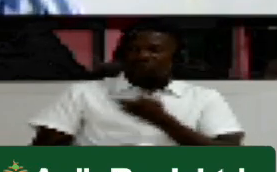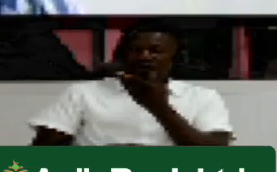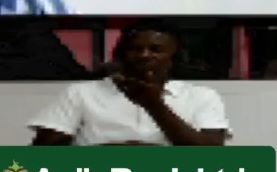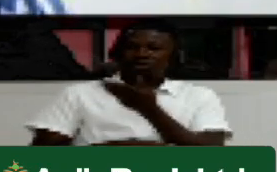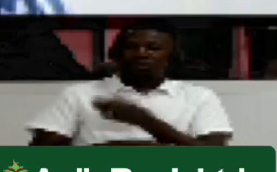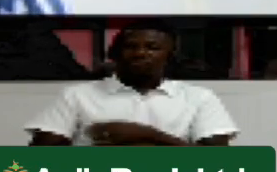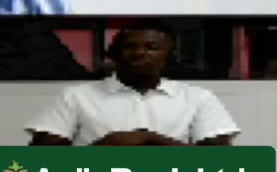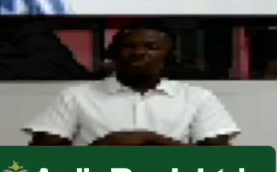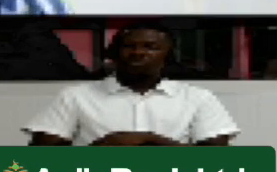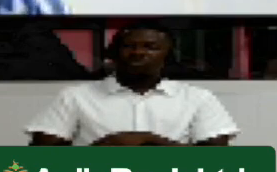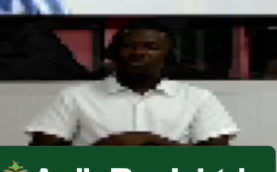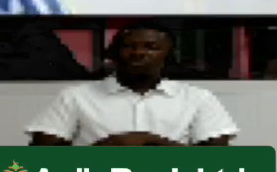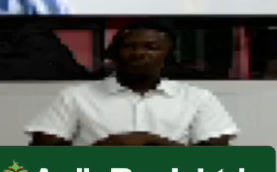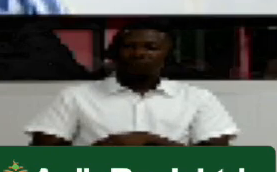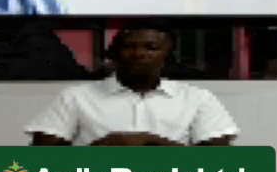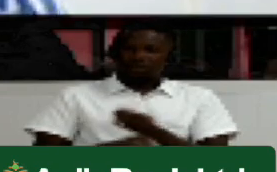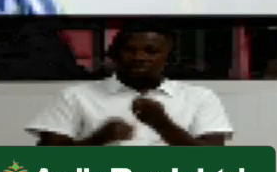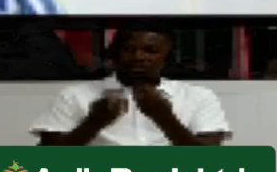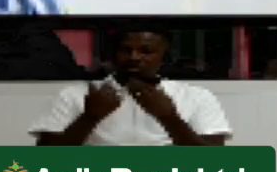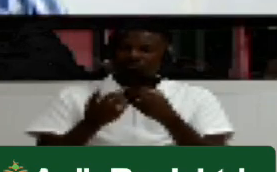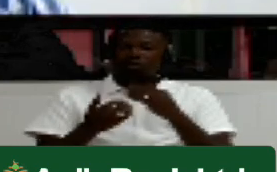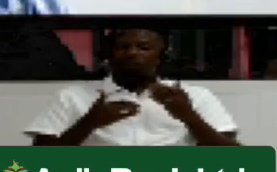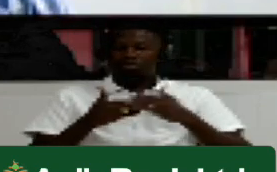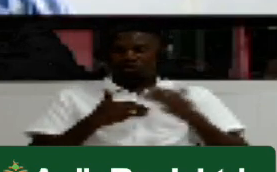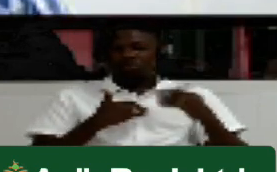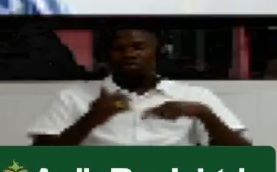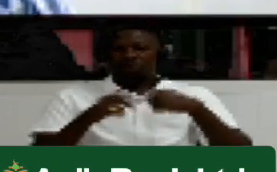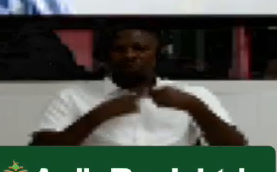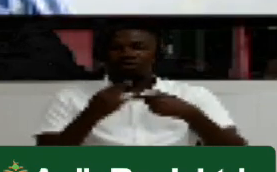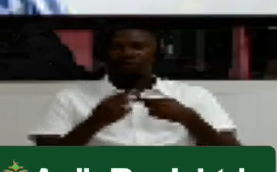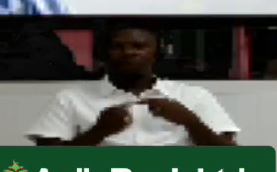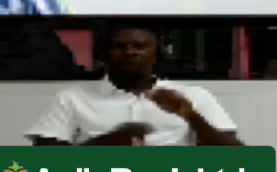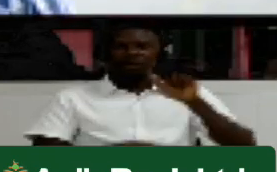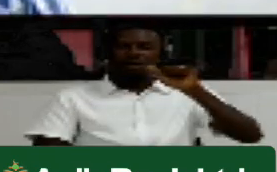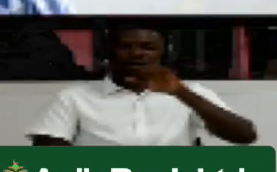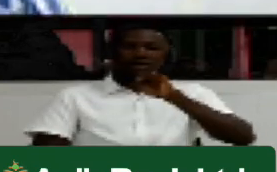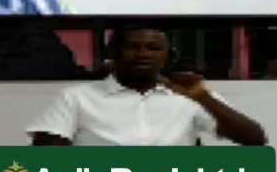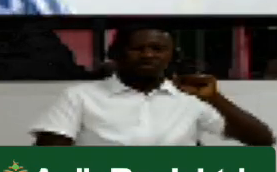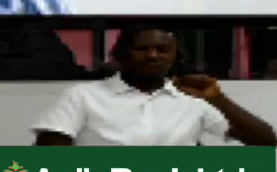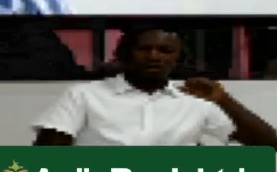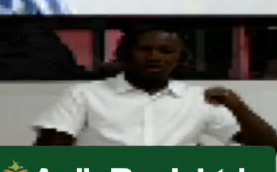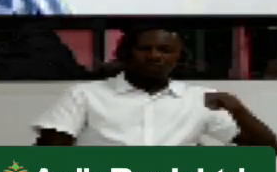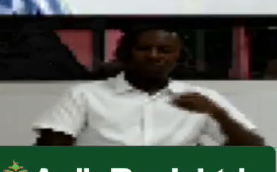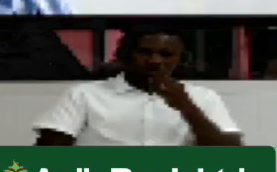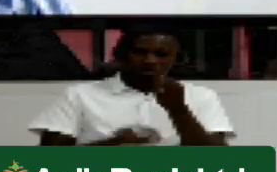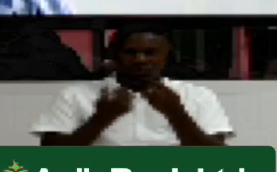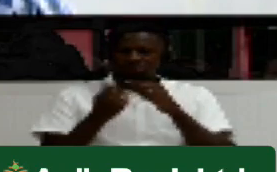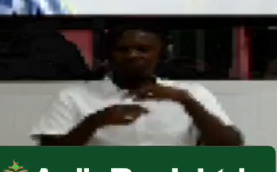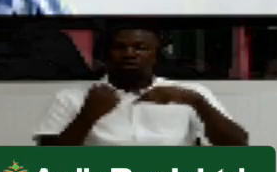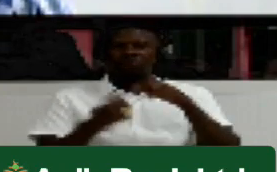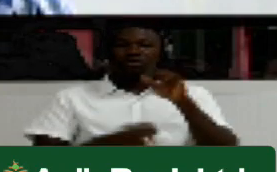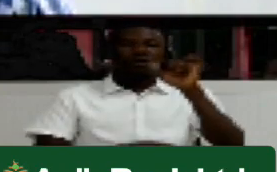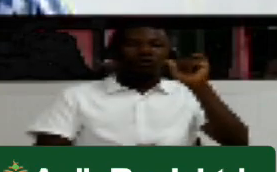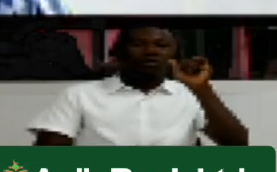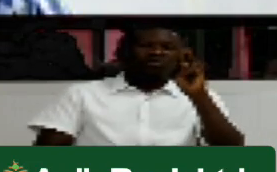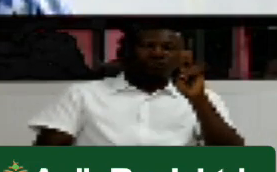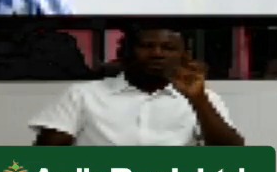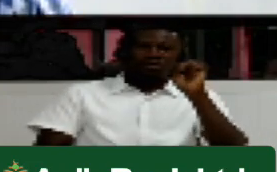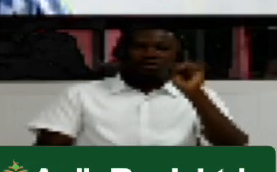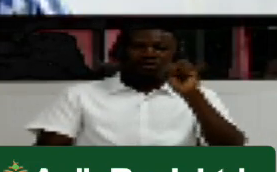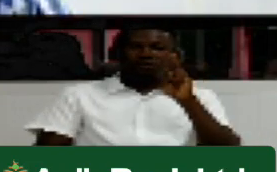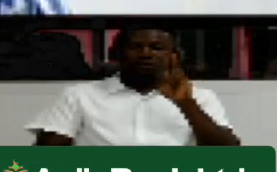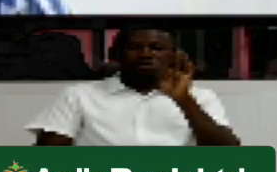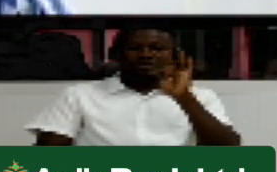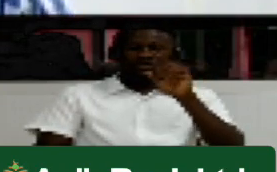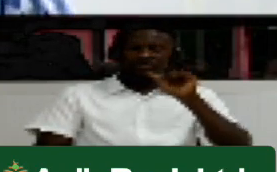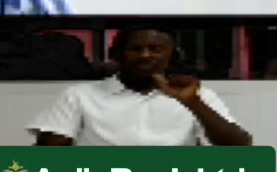Tell us more about Asan. You've told us about Yusufa. What operations did Asan undergo, or what other treatment did he